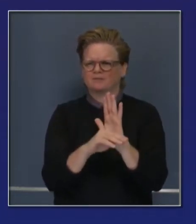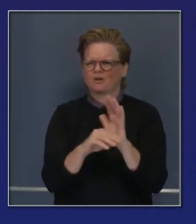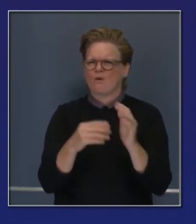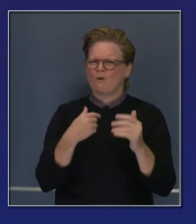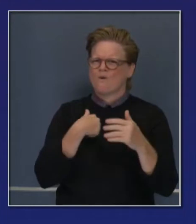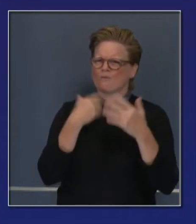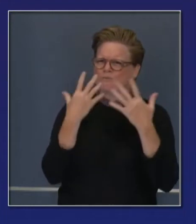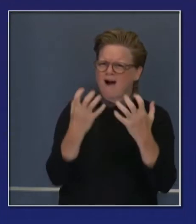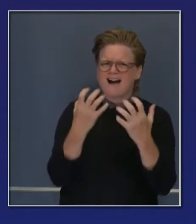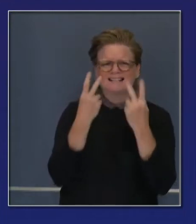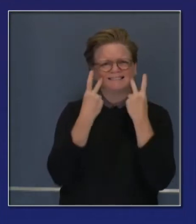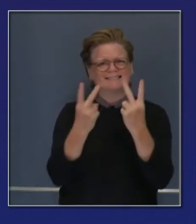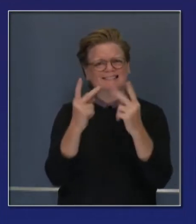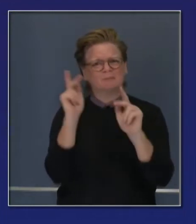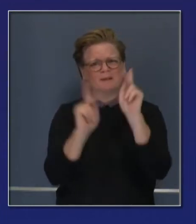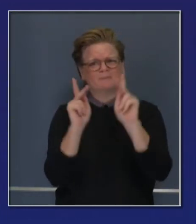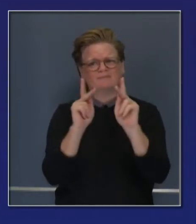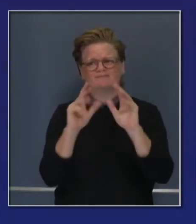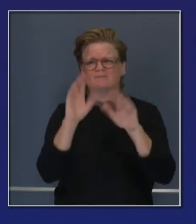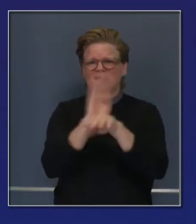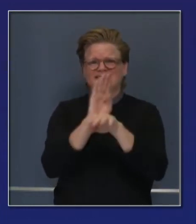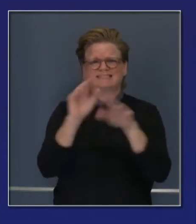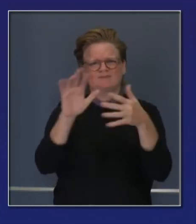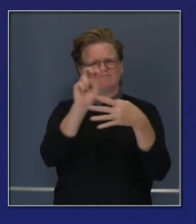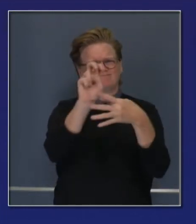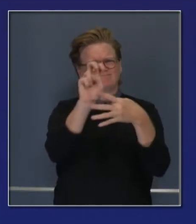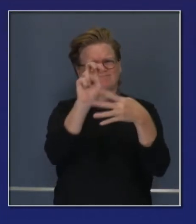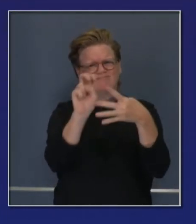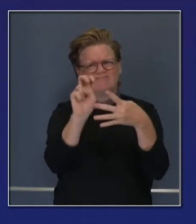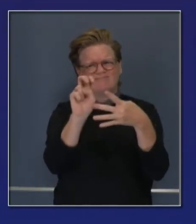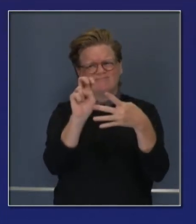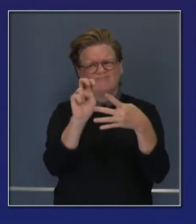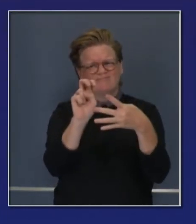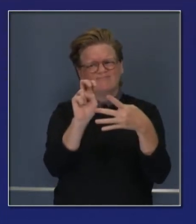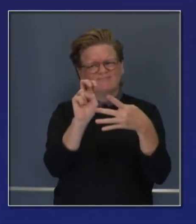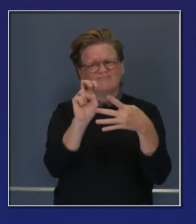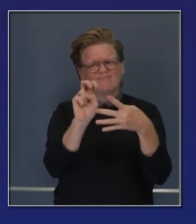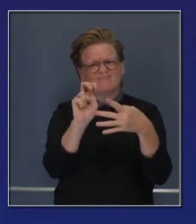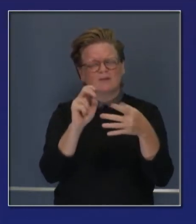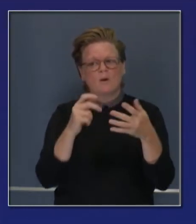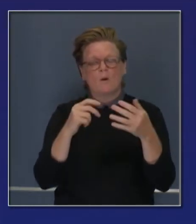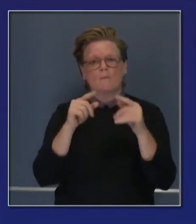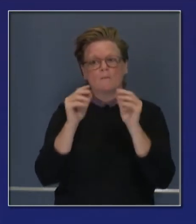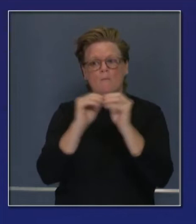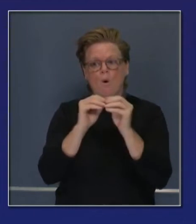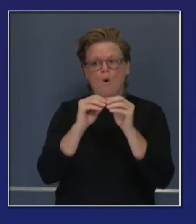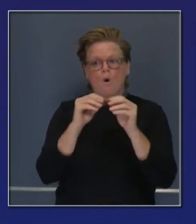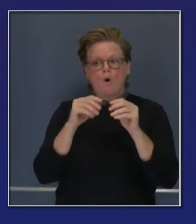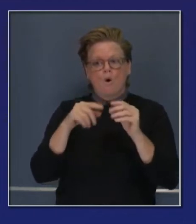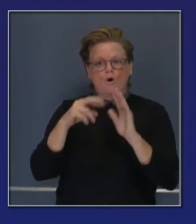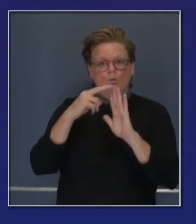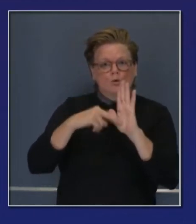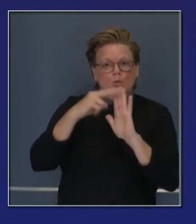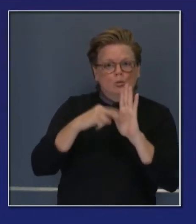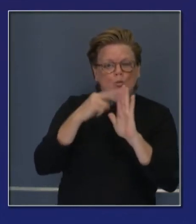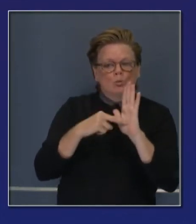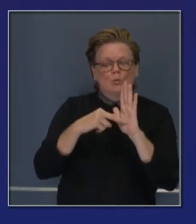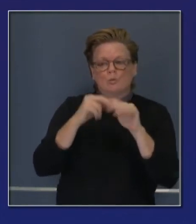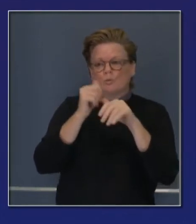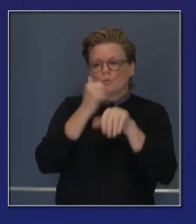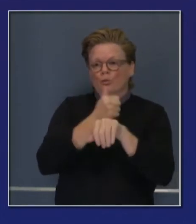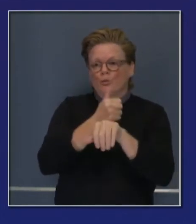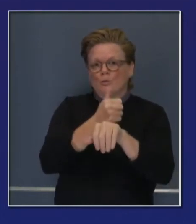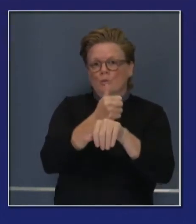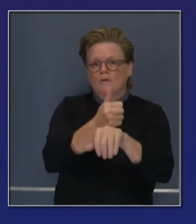And here's all I'll say as it relates to this process, and then I'll get into daily updates and numbers.